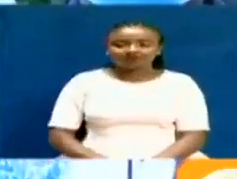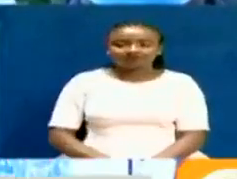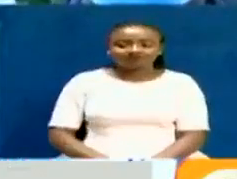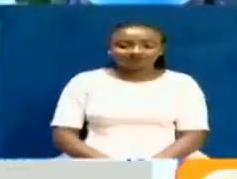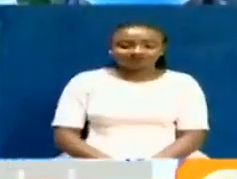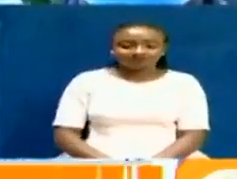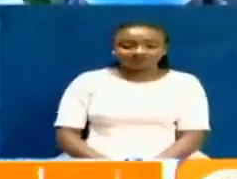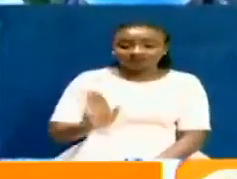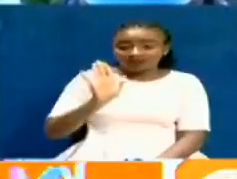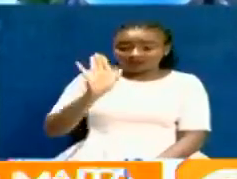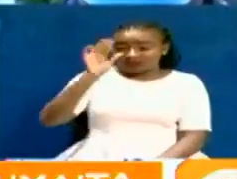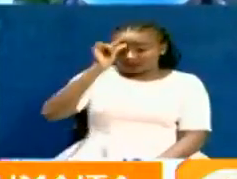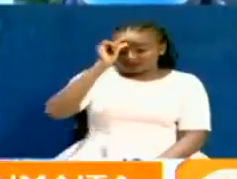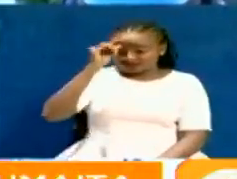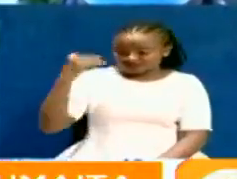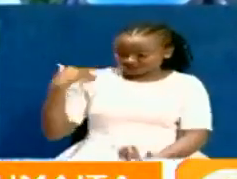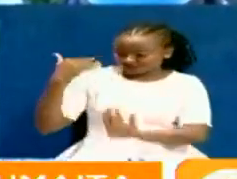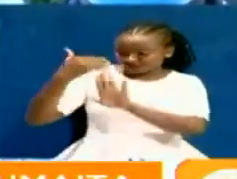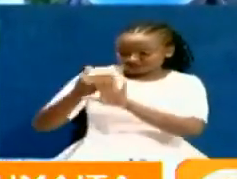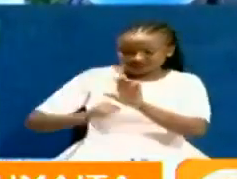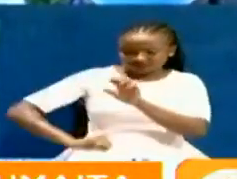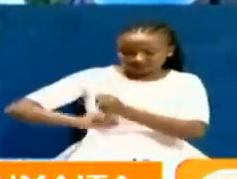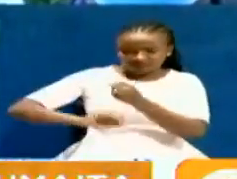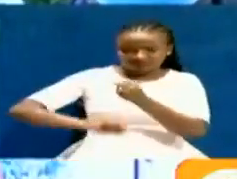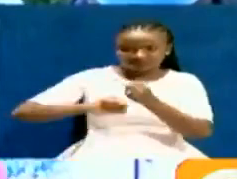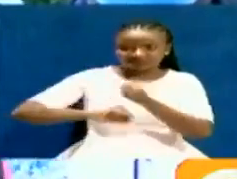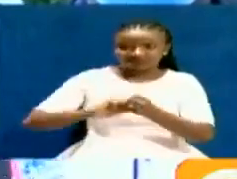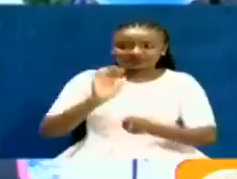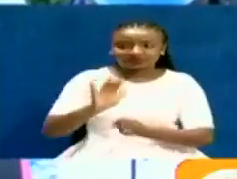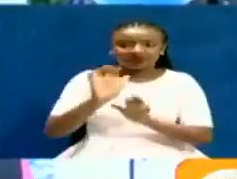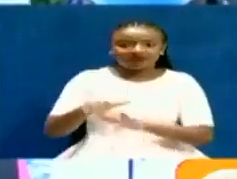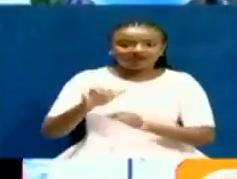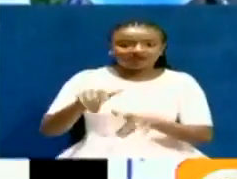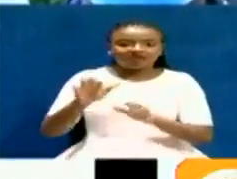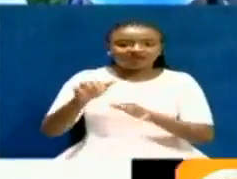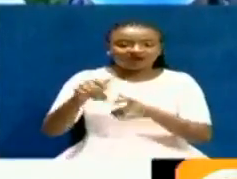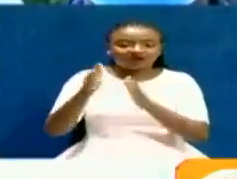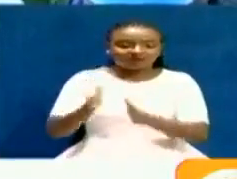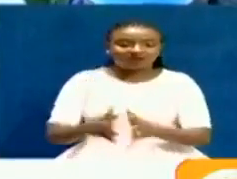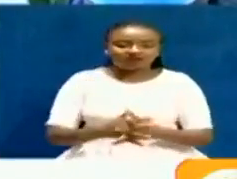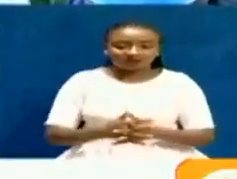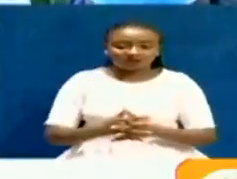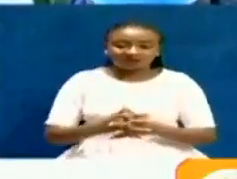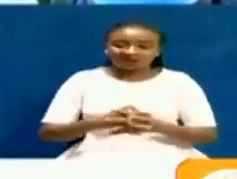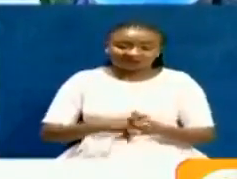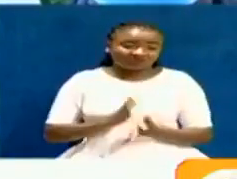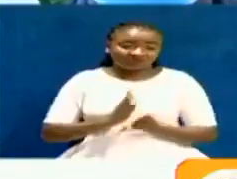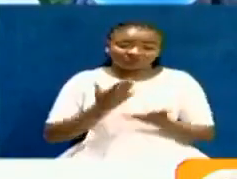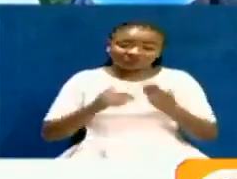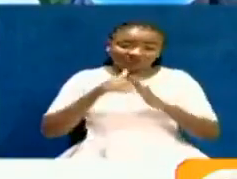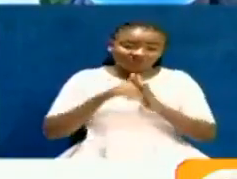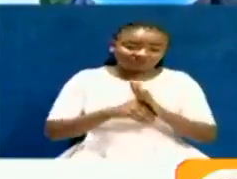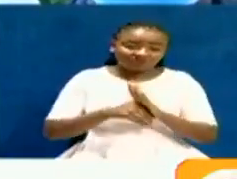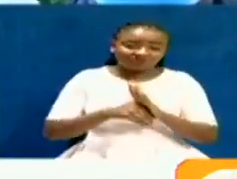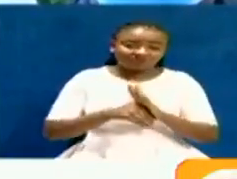the government that has supported farmers to this extent, there is nowhere we farmers would have been. So as